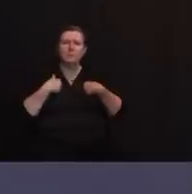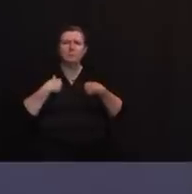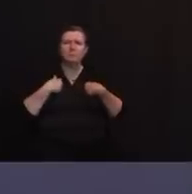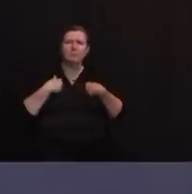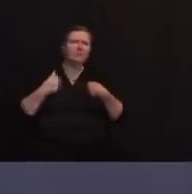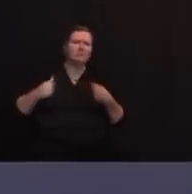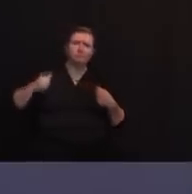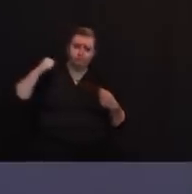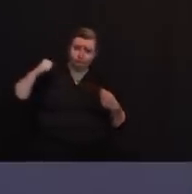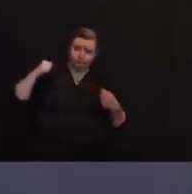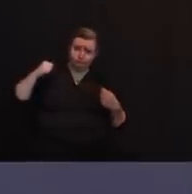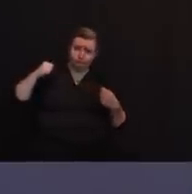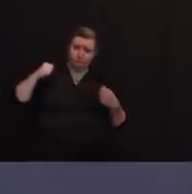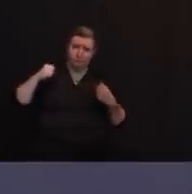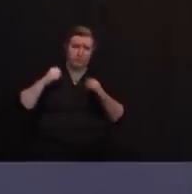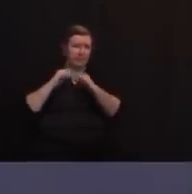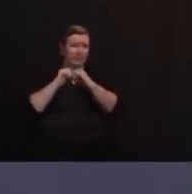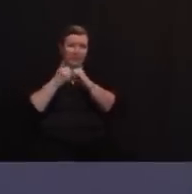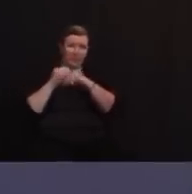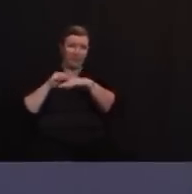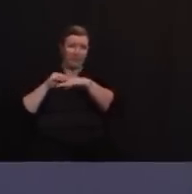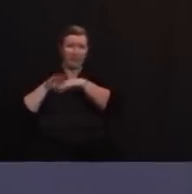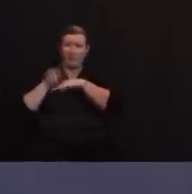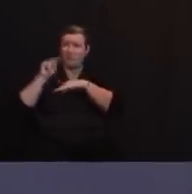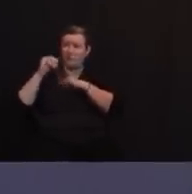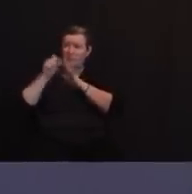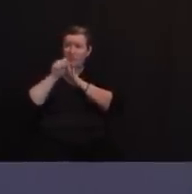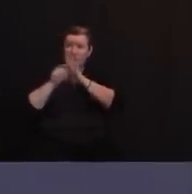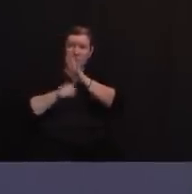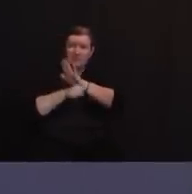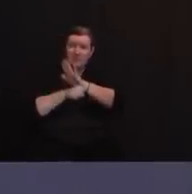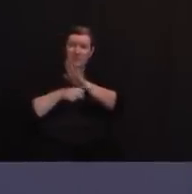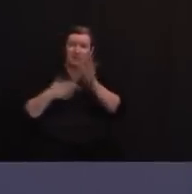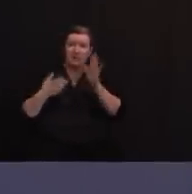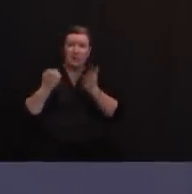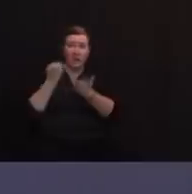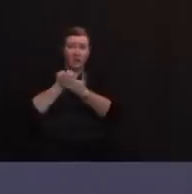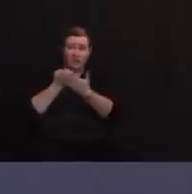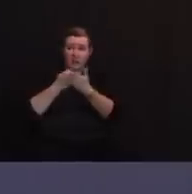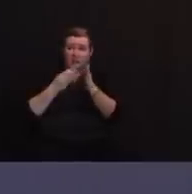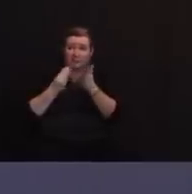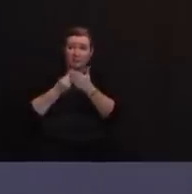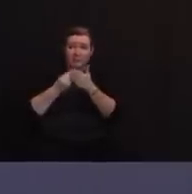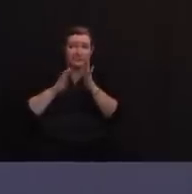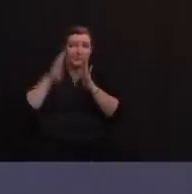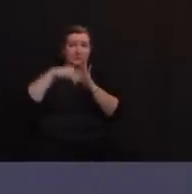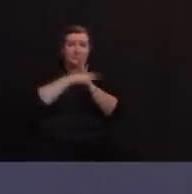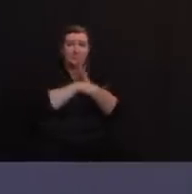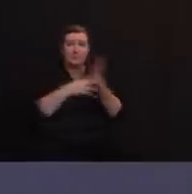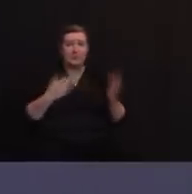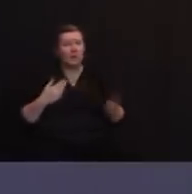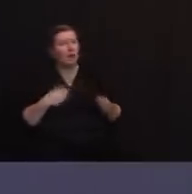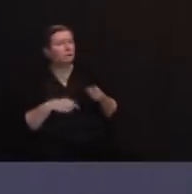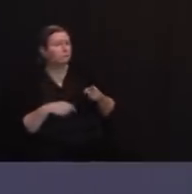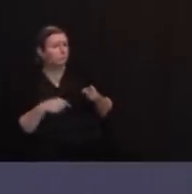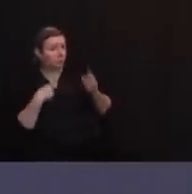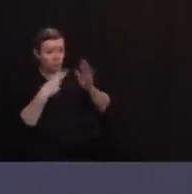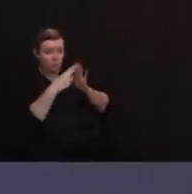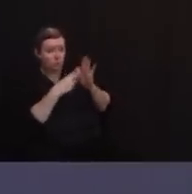in the general population in our state? Thank you. The information goes right to the Russians to answer